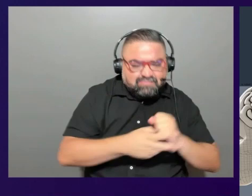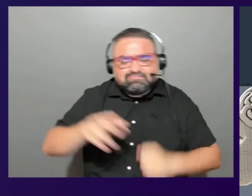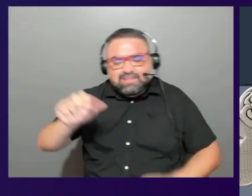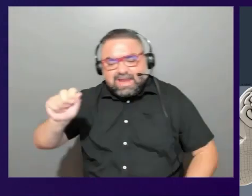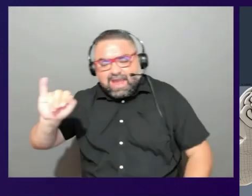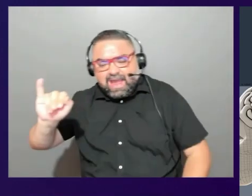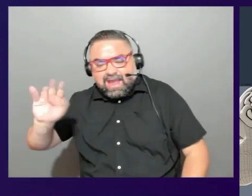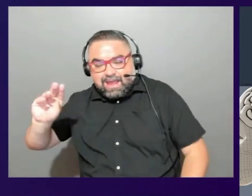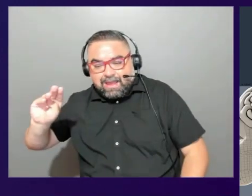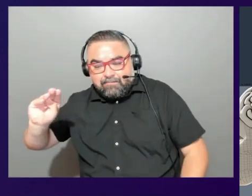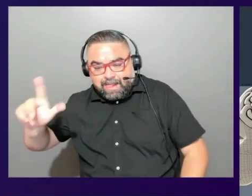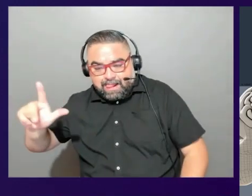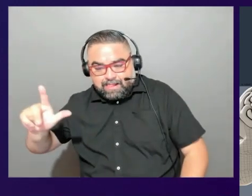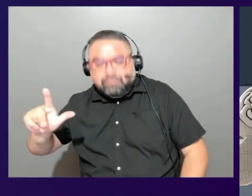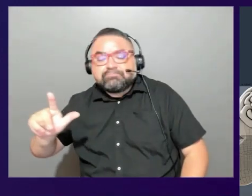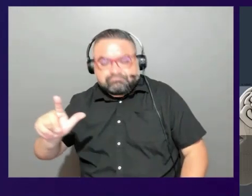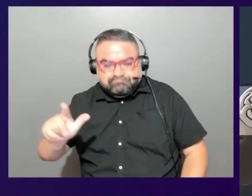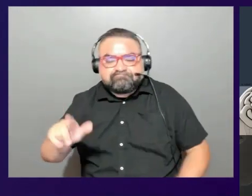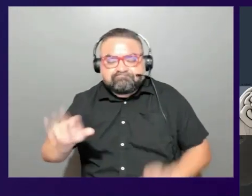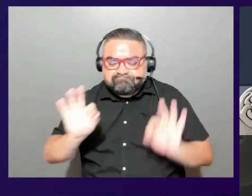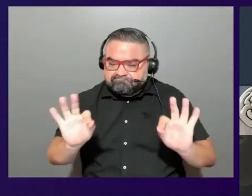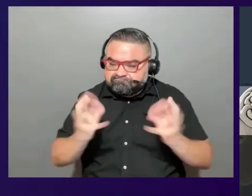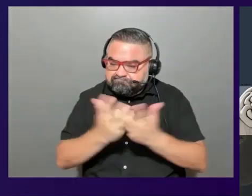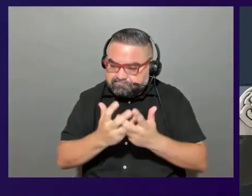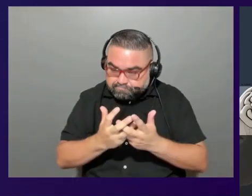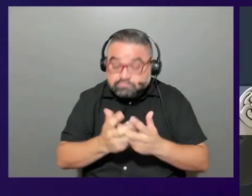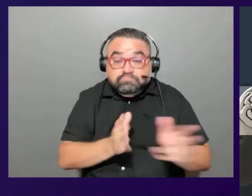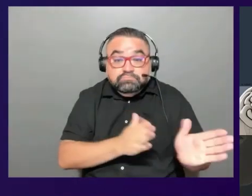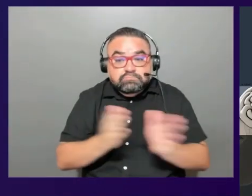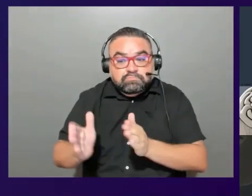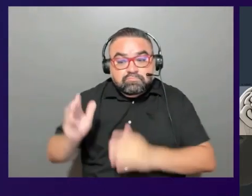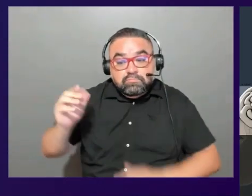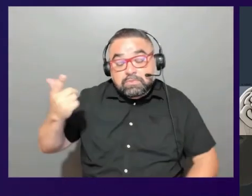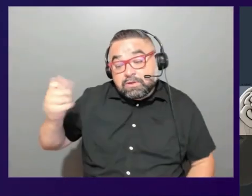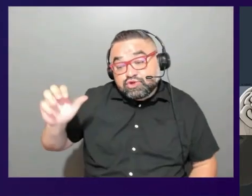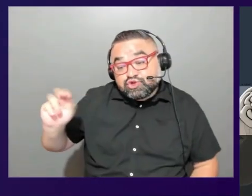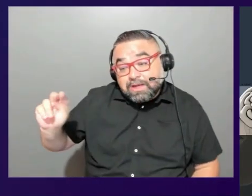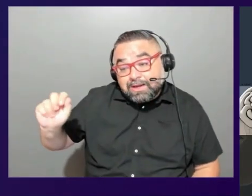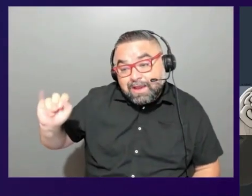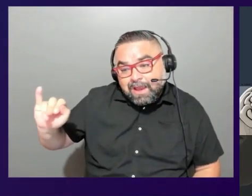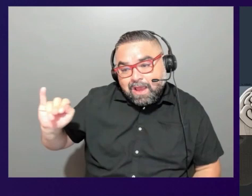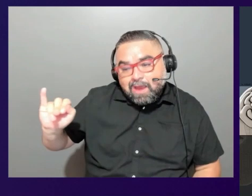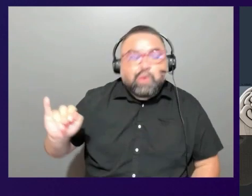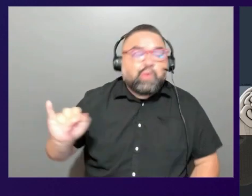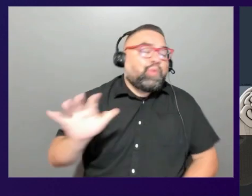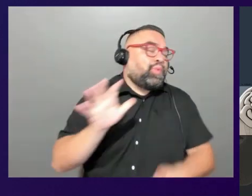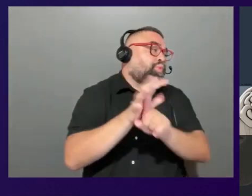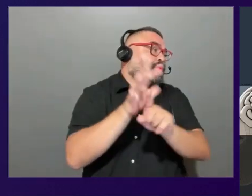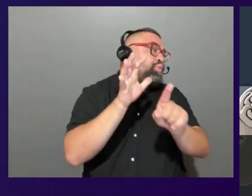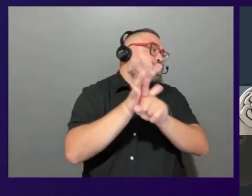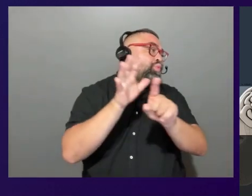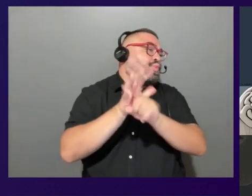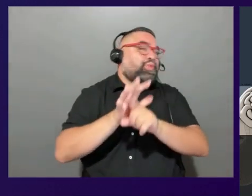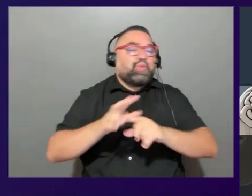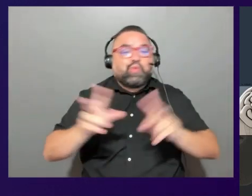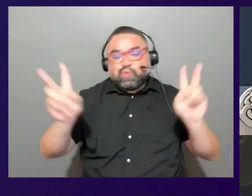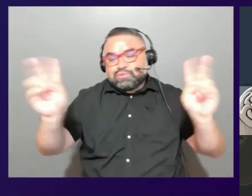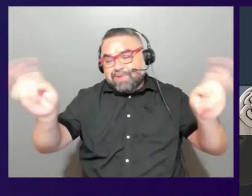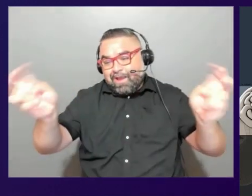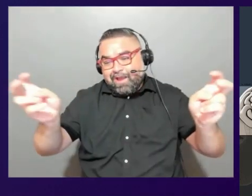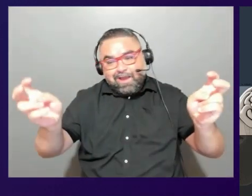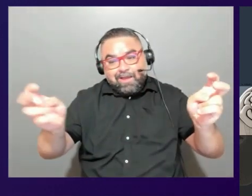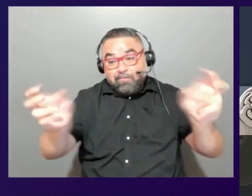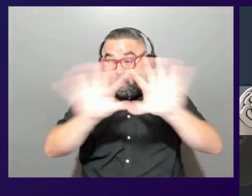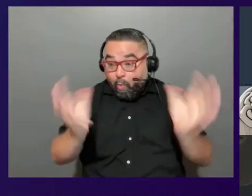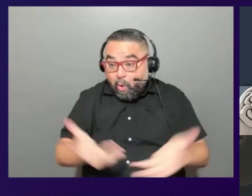So what about Gen AI? Obviously, super hot topic today, taking the world by storm.